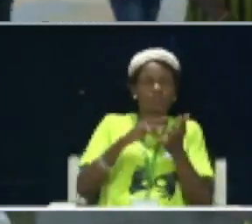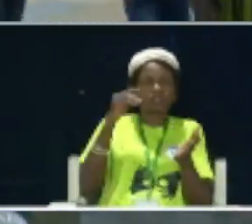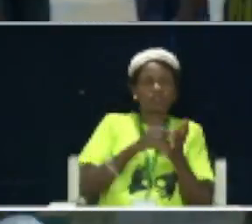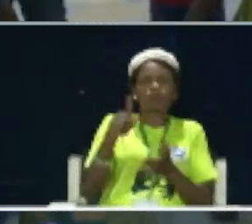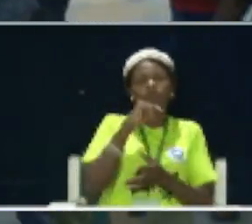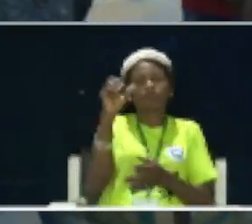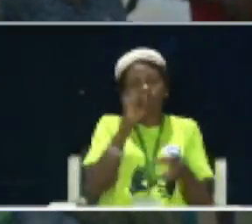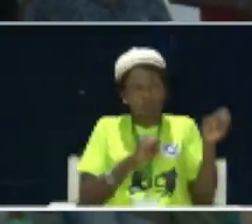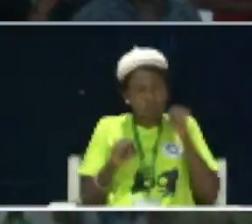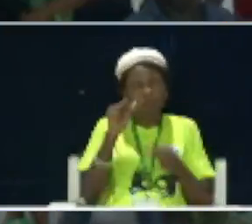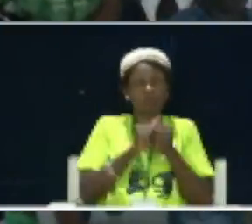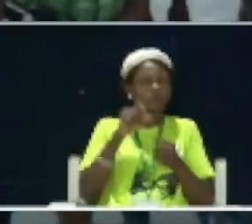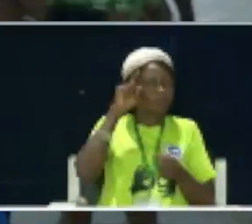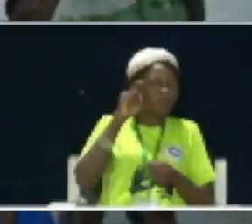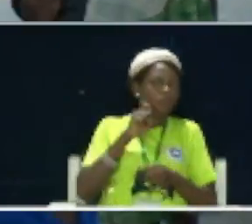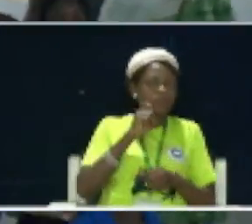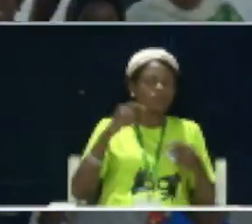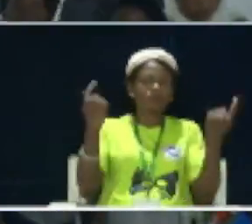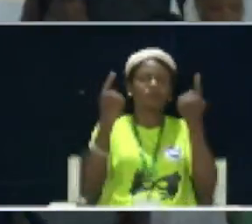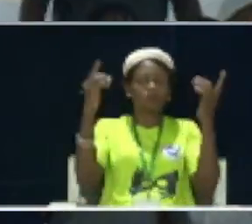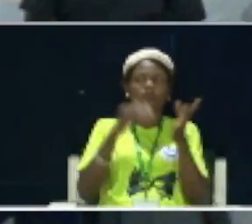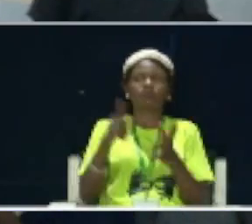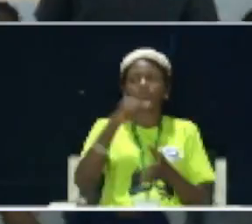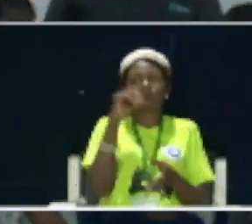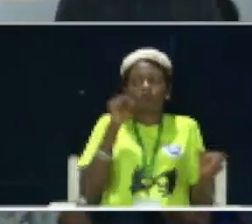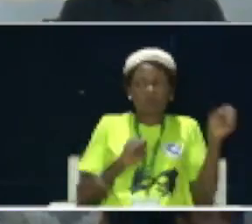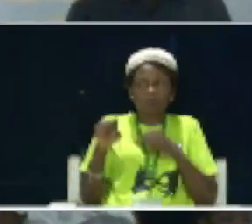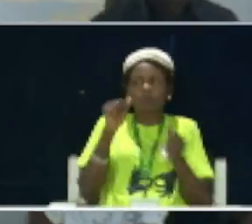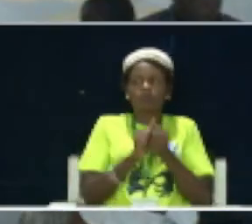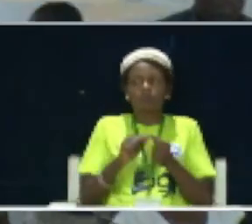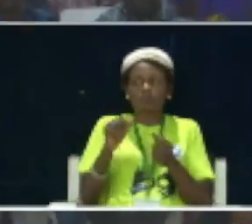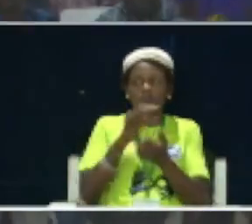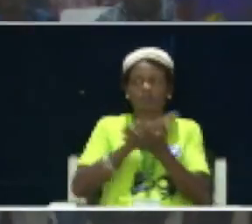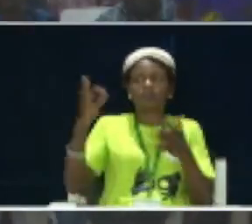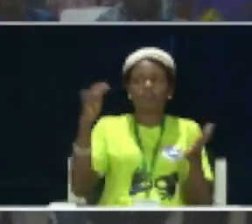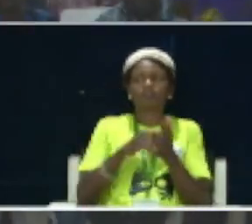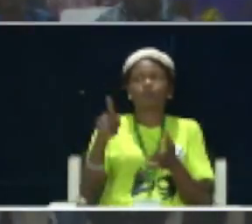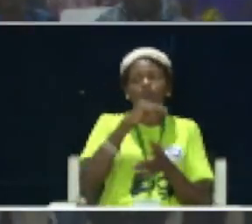will not struggle with sexual indulgence. You will not struggle with failure again.